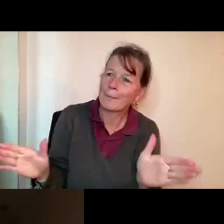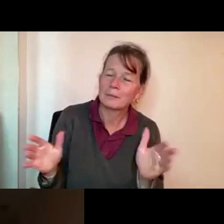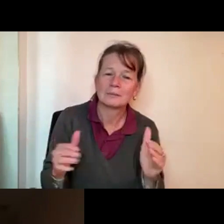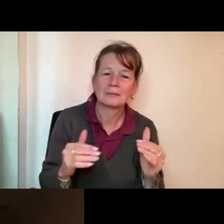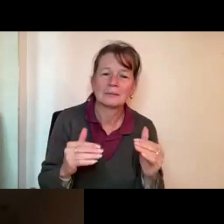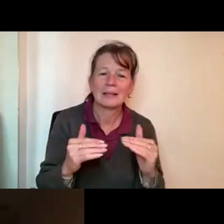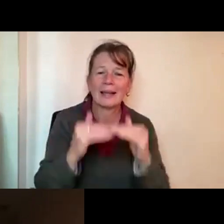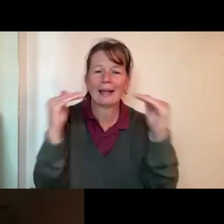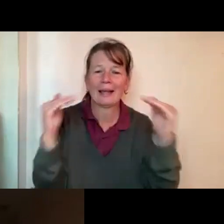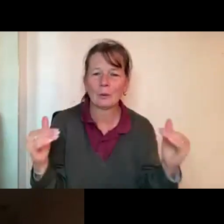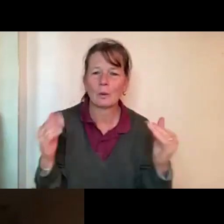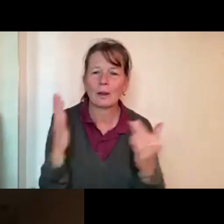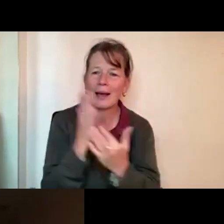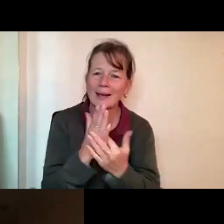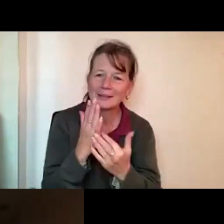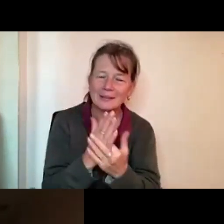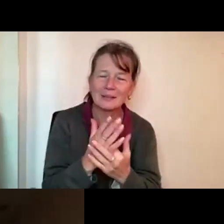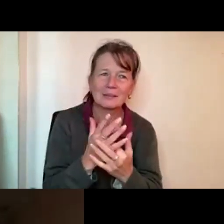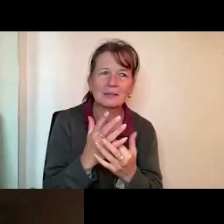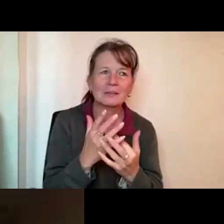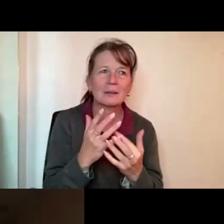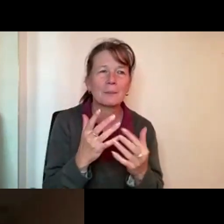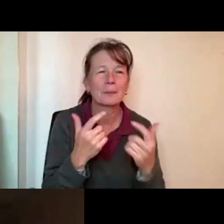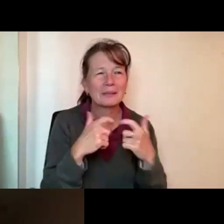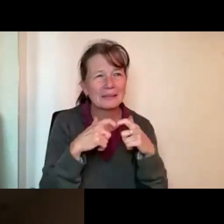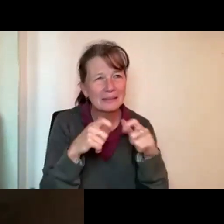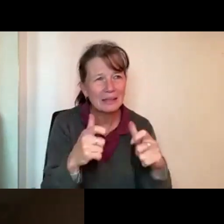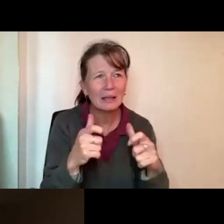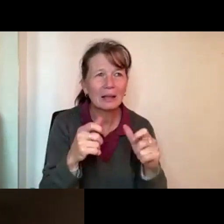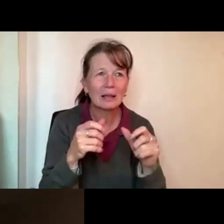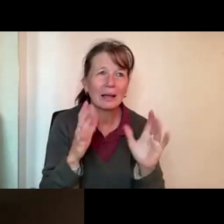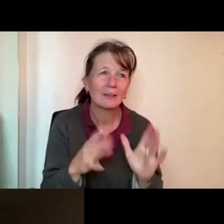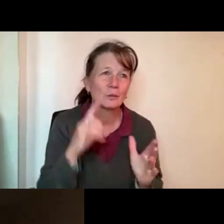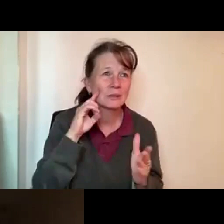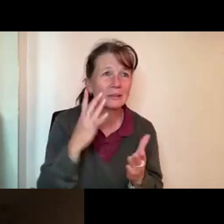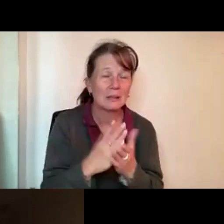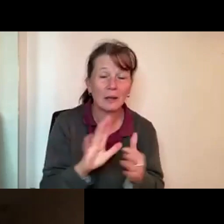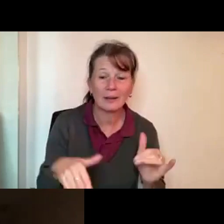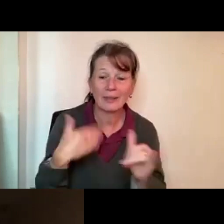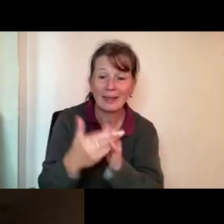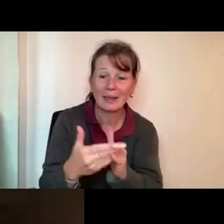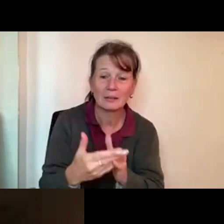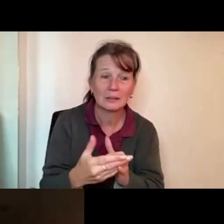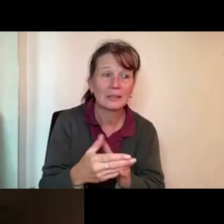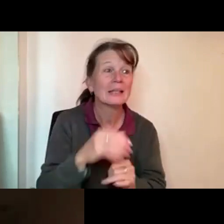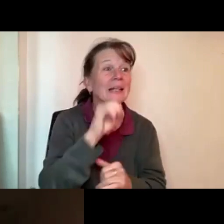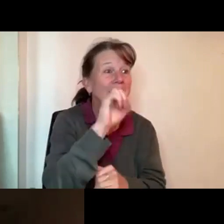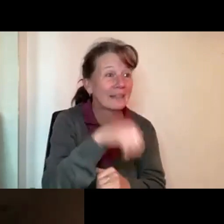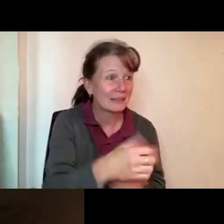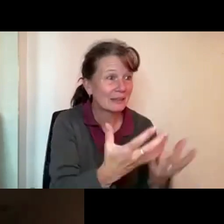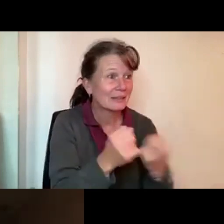space and still having to make decisions at the end of yes and no?